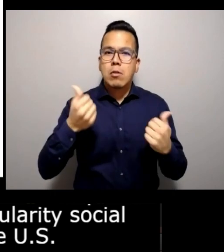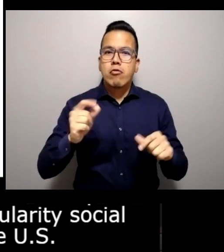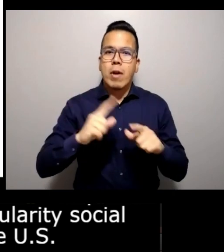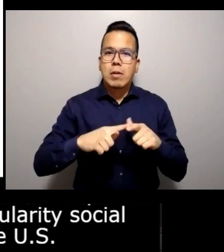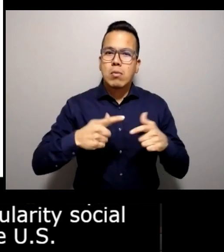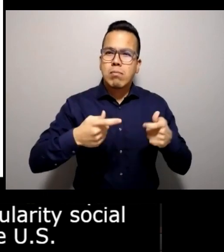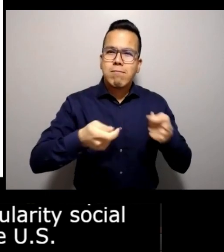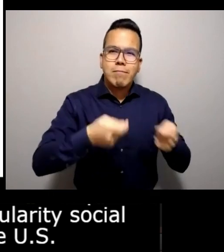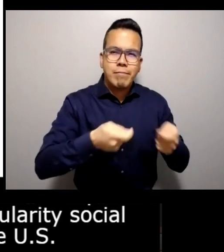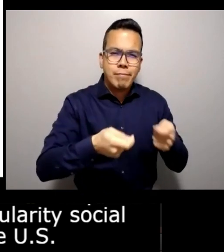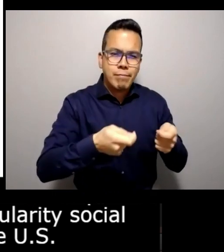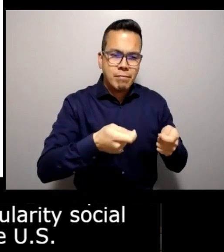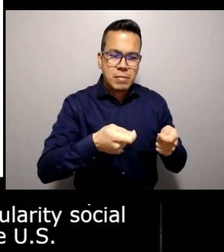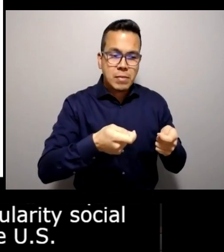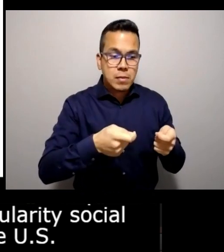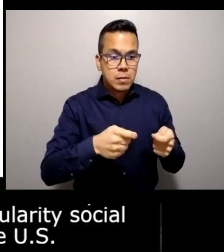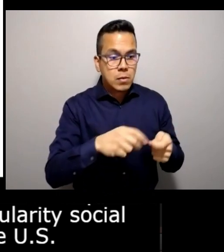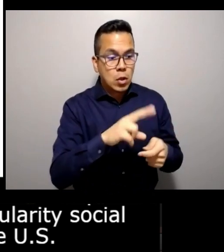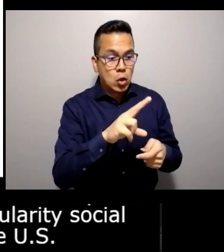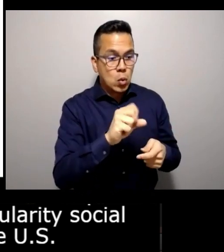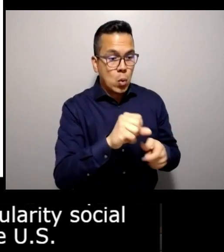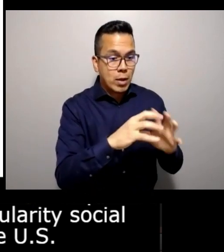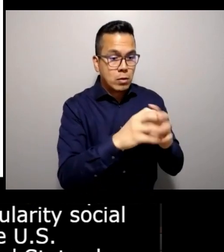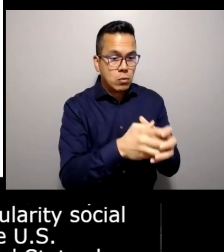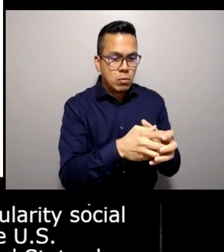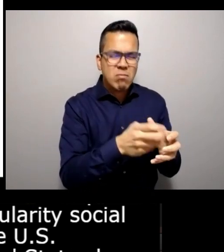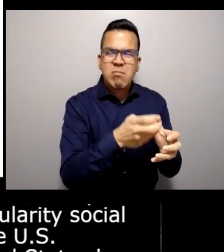United States be transferred to another company.